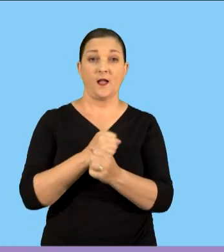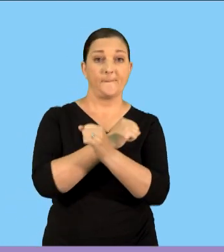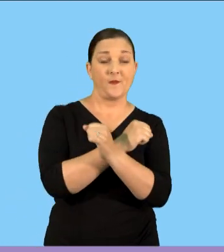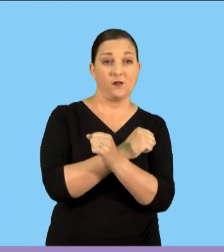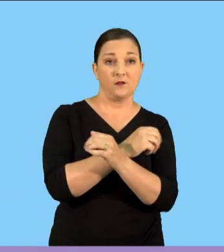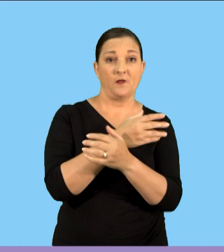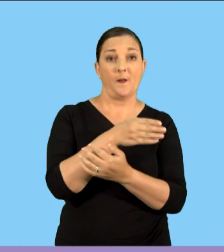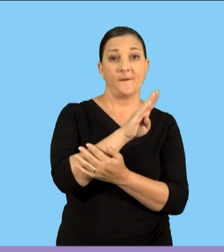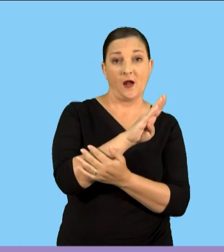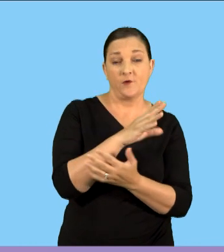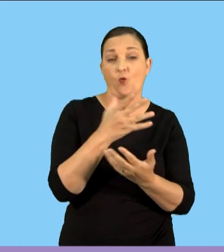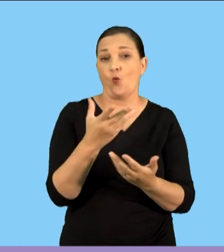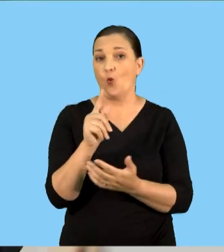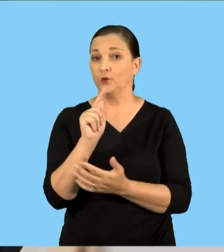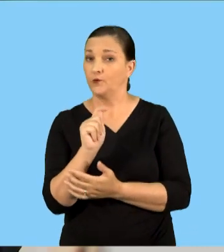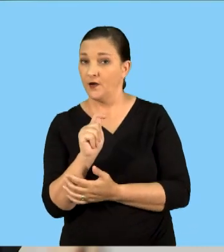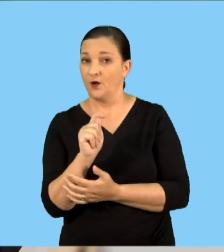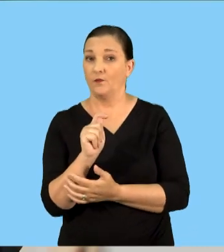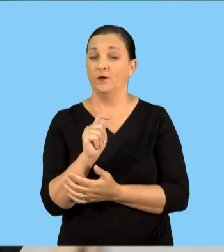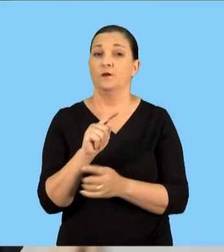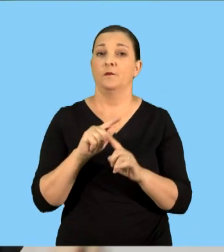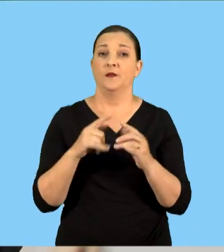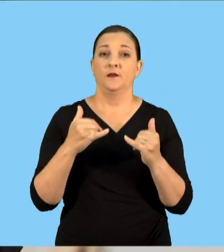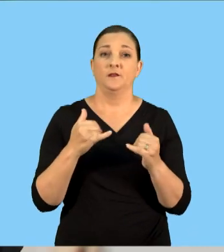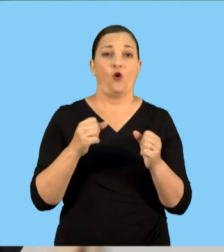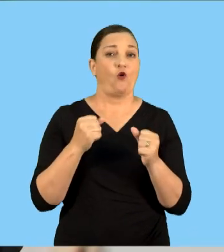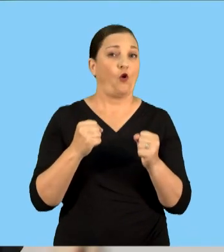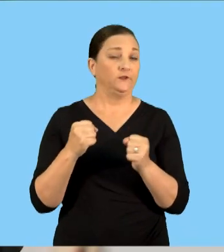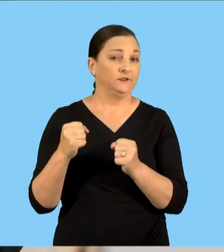we multiply either a binomial or a trinomial with a